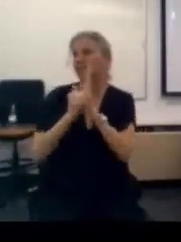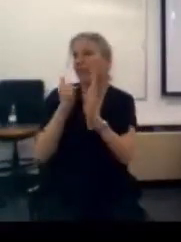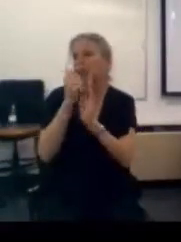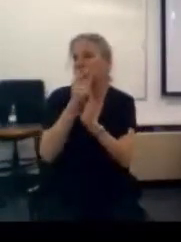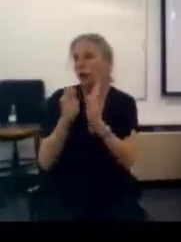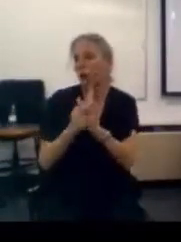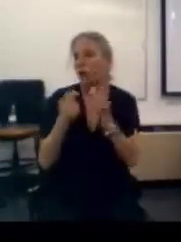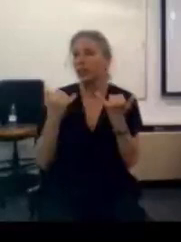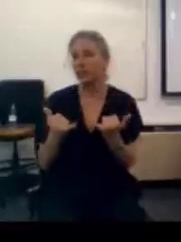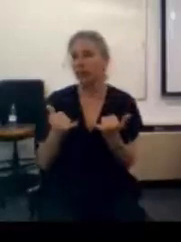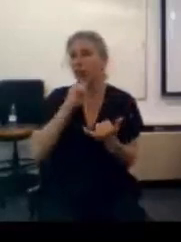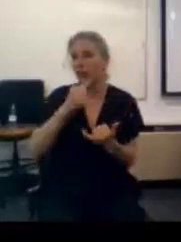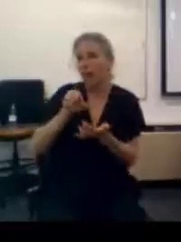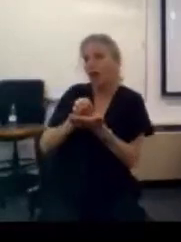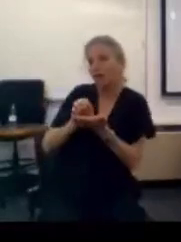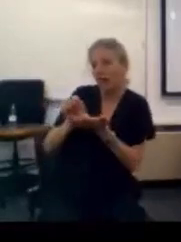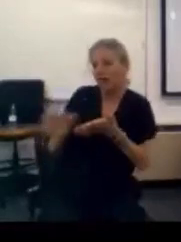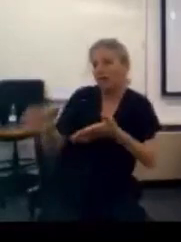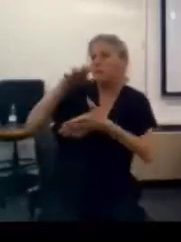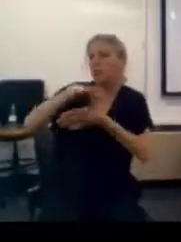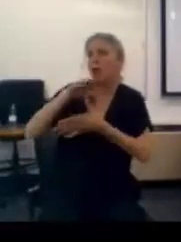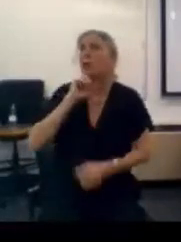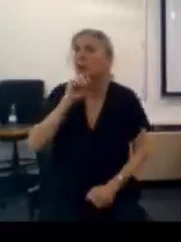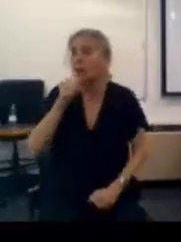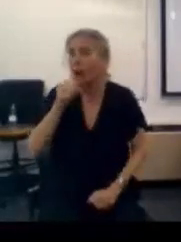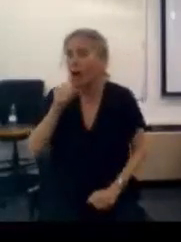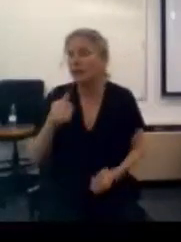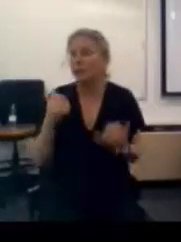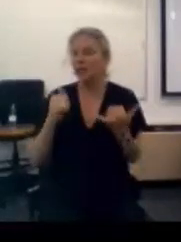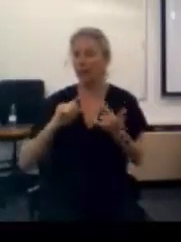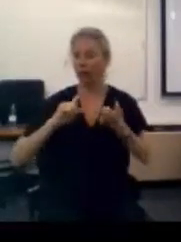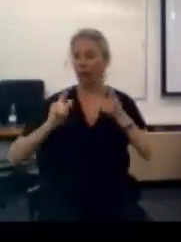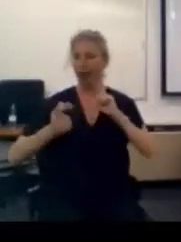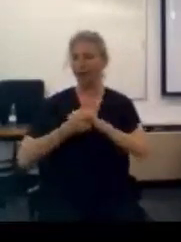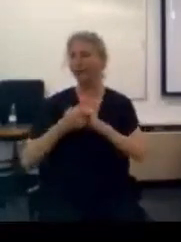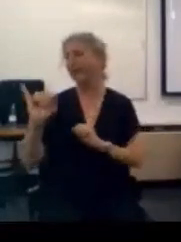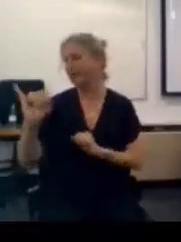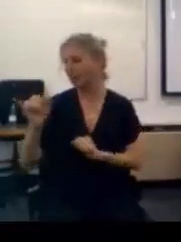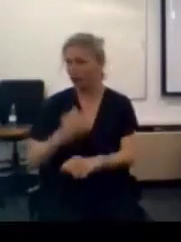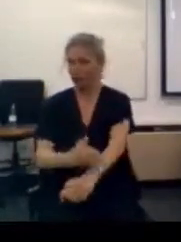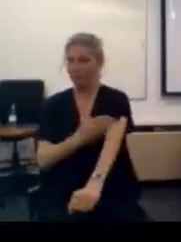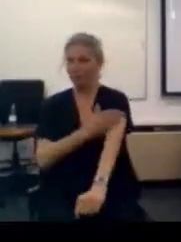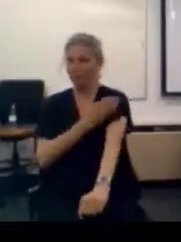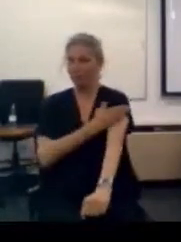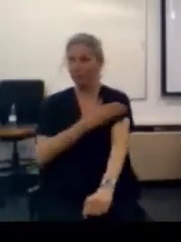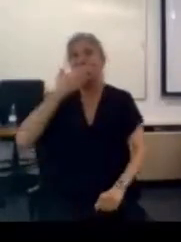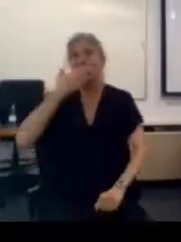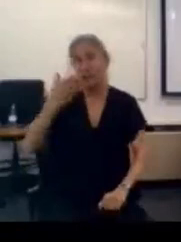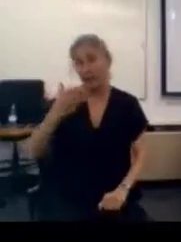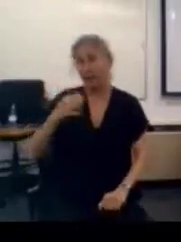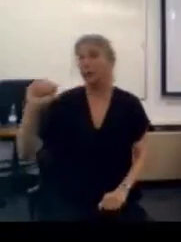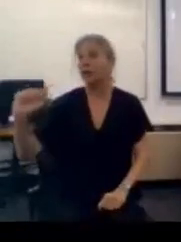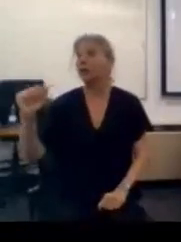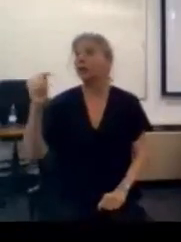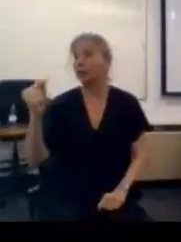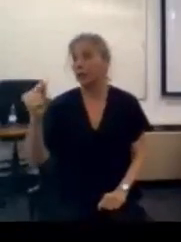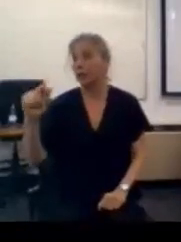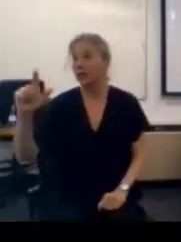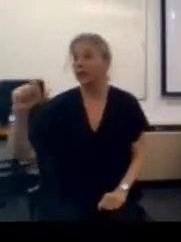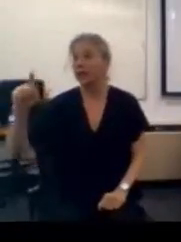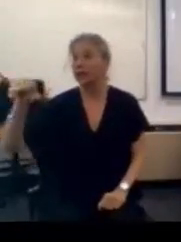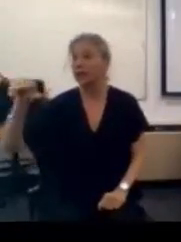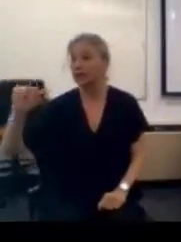that are setting the agenda, that are funding the priorities, but that's now changing too, right? Thank